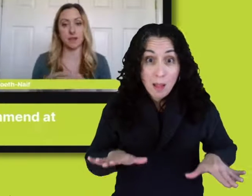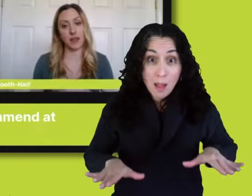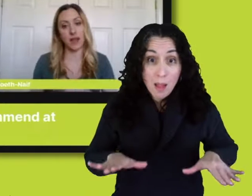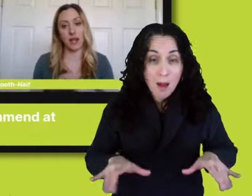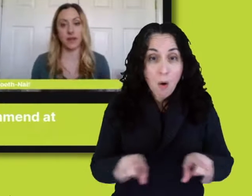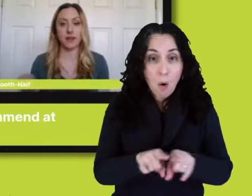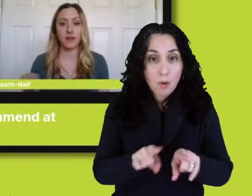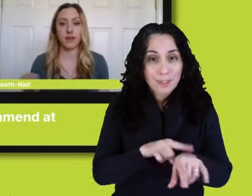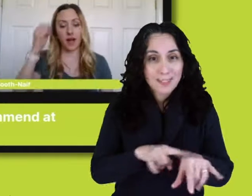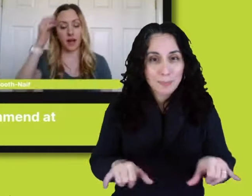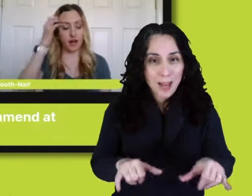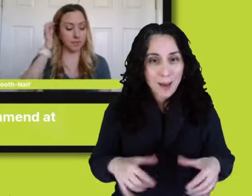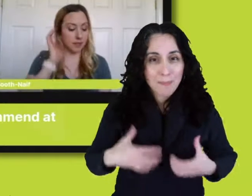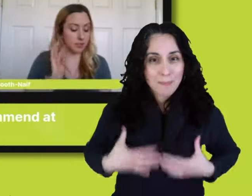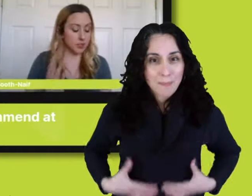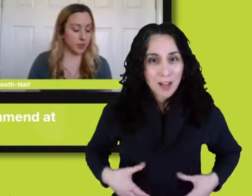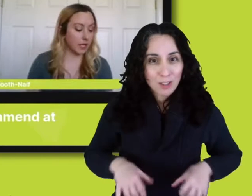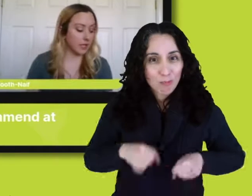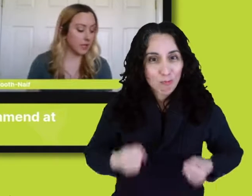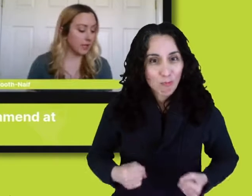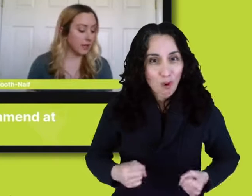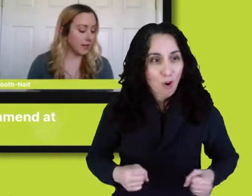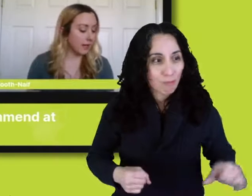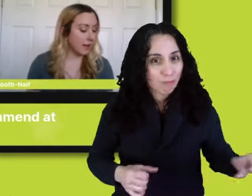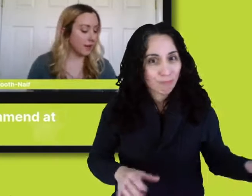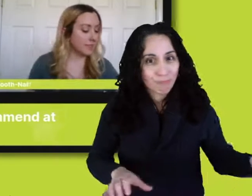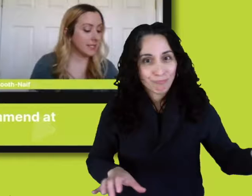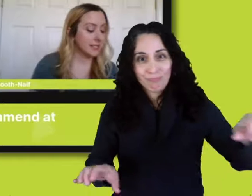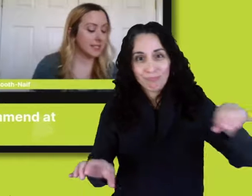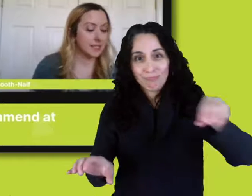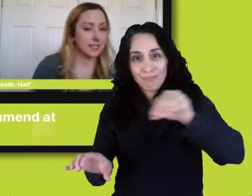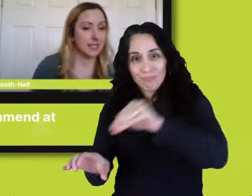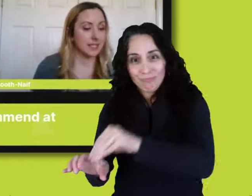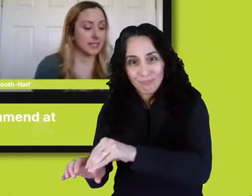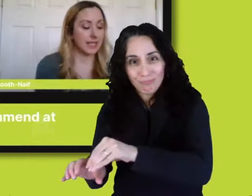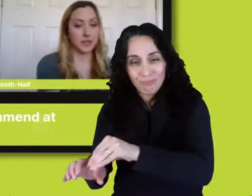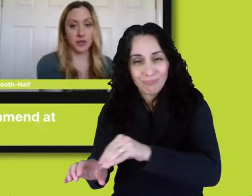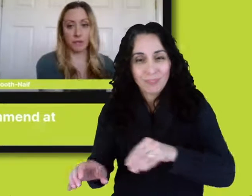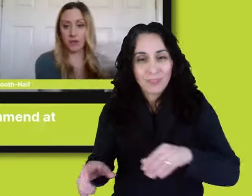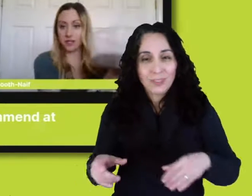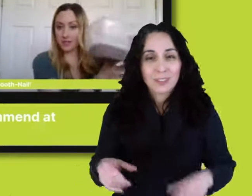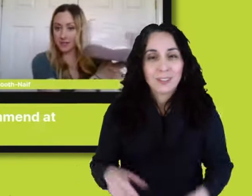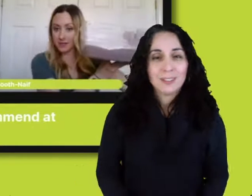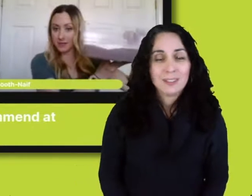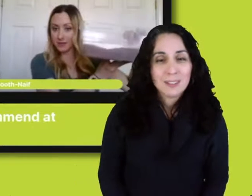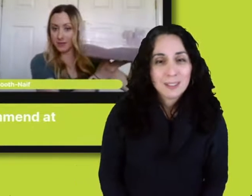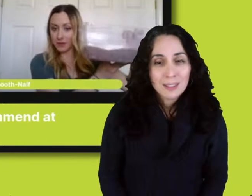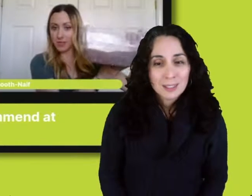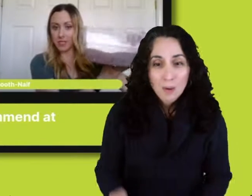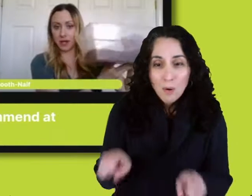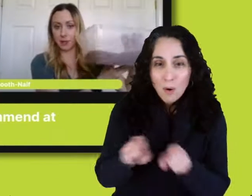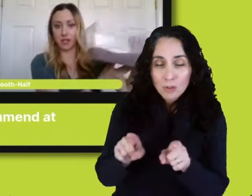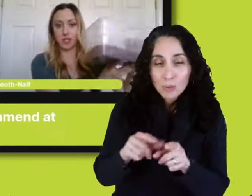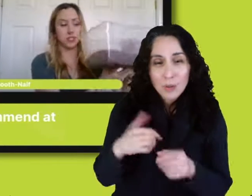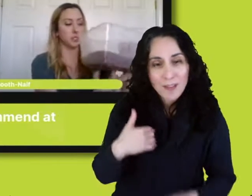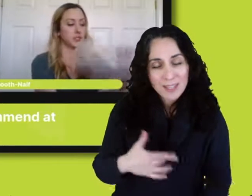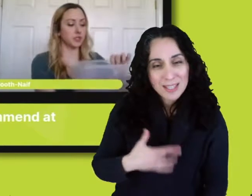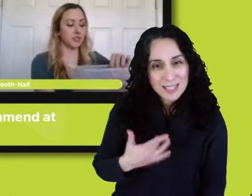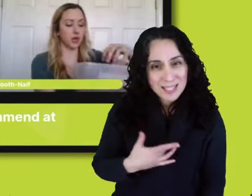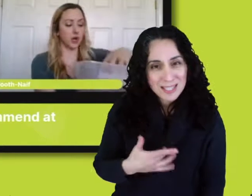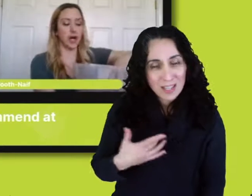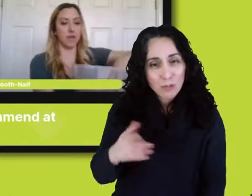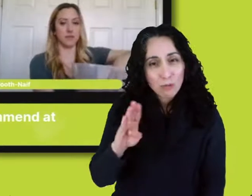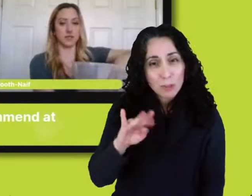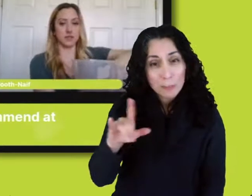and crossing midline in between. Love that. These sensory bins. This is on our page